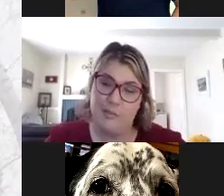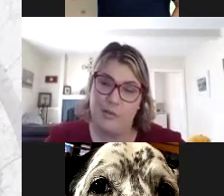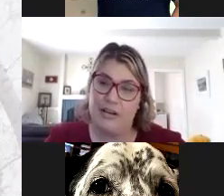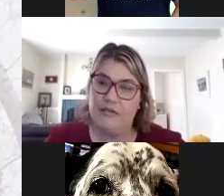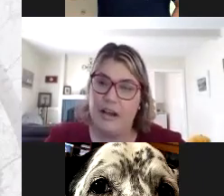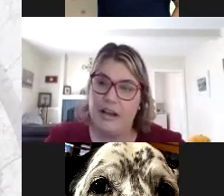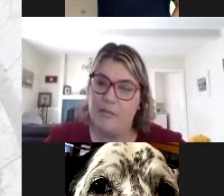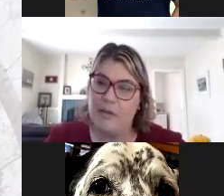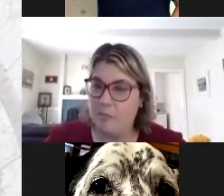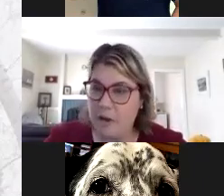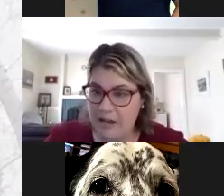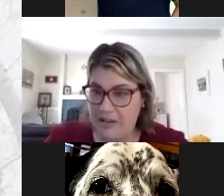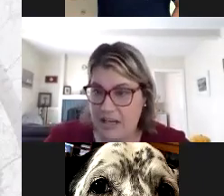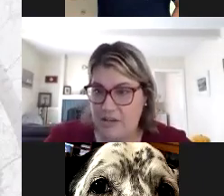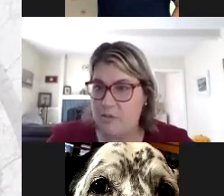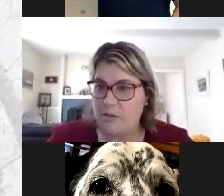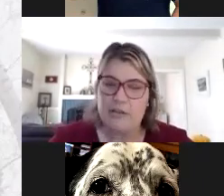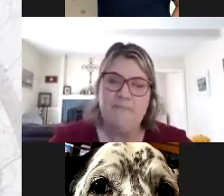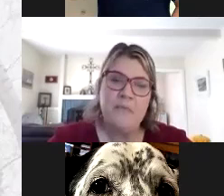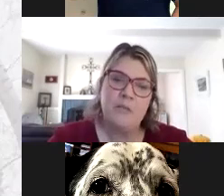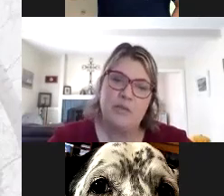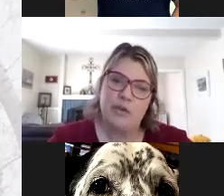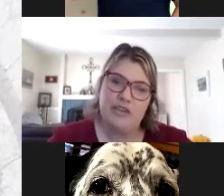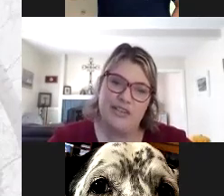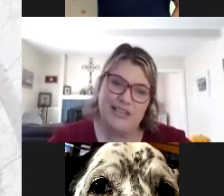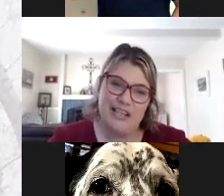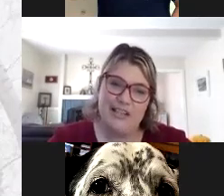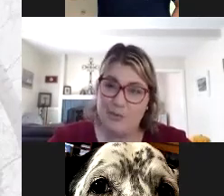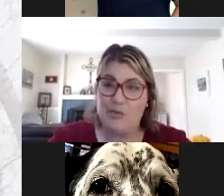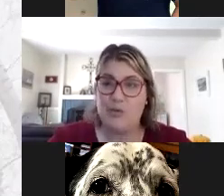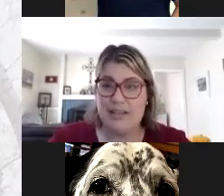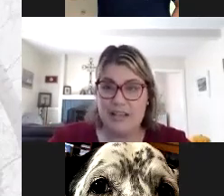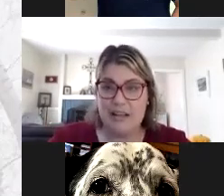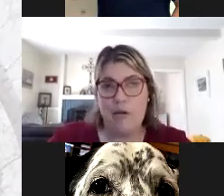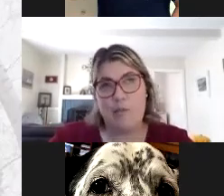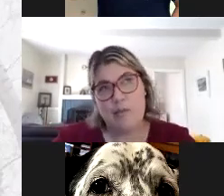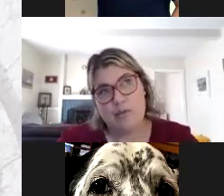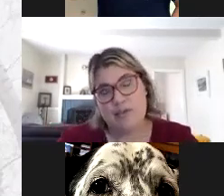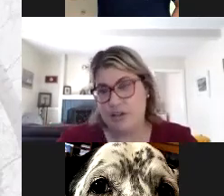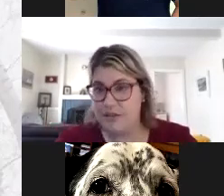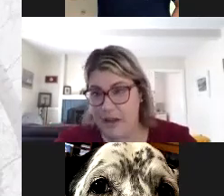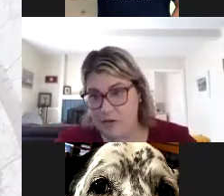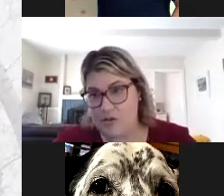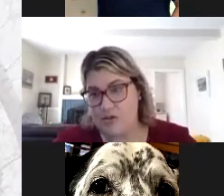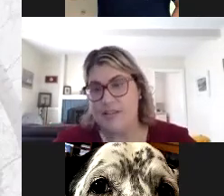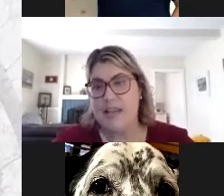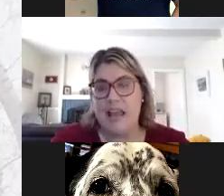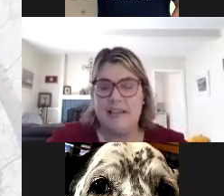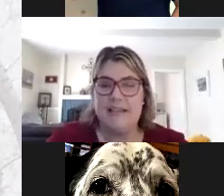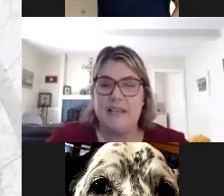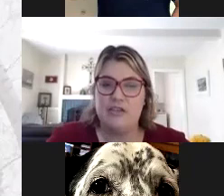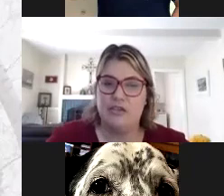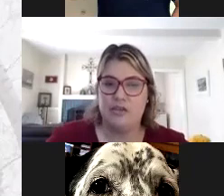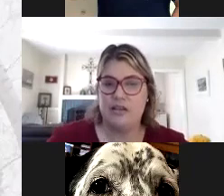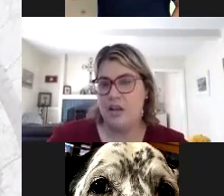singularly supportive of American public education, but rather much more interested in school choice and allowing people to use vouchers